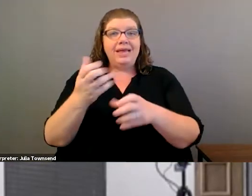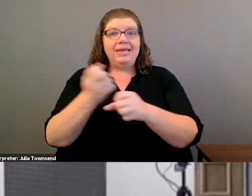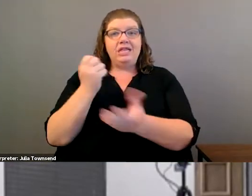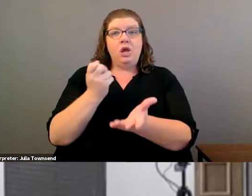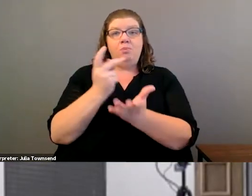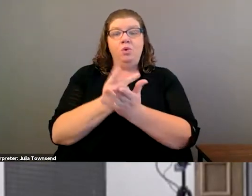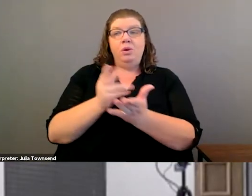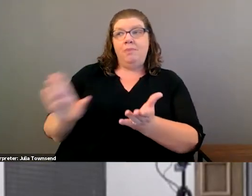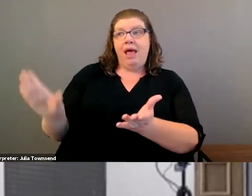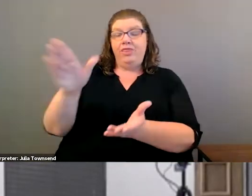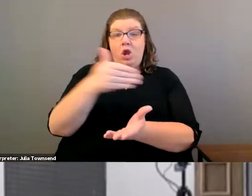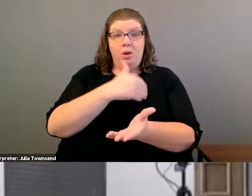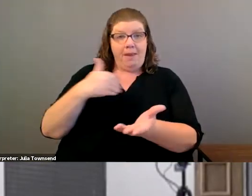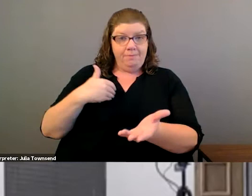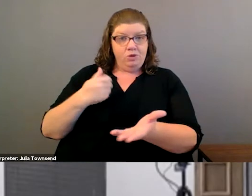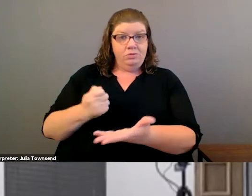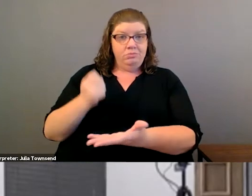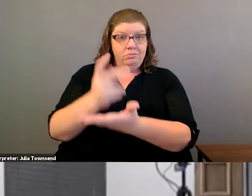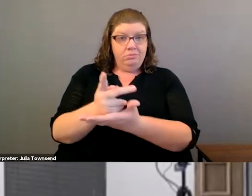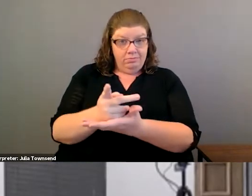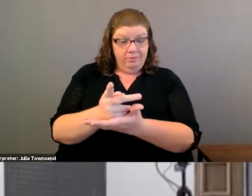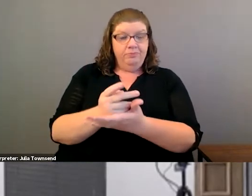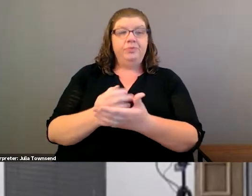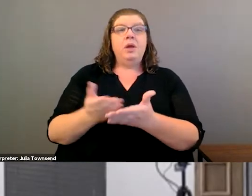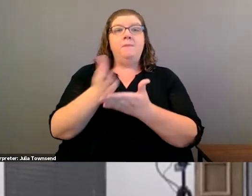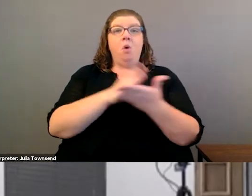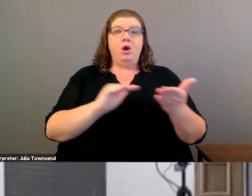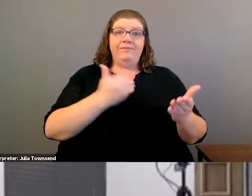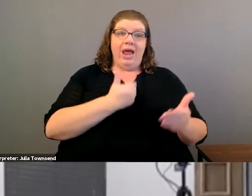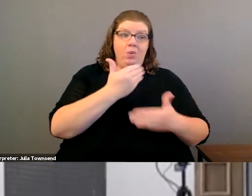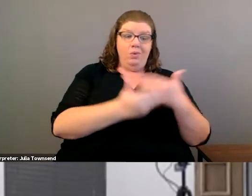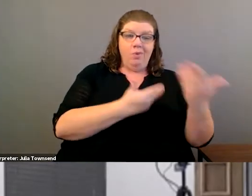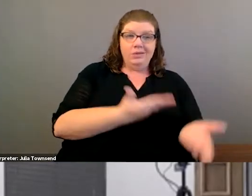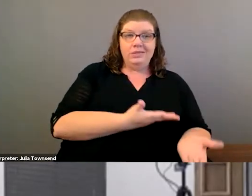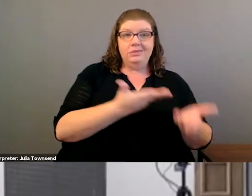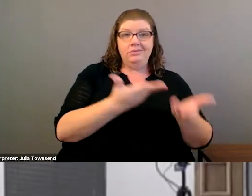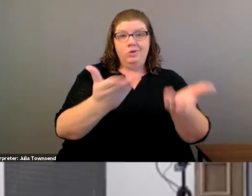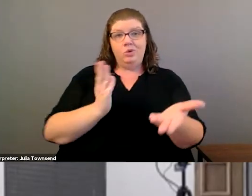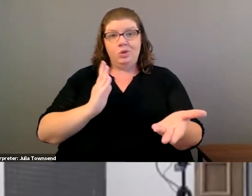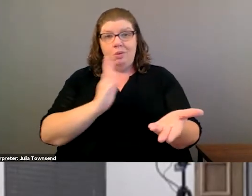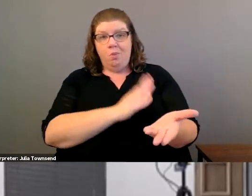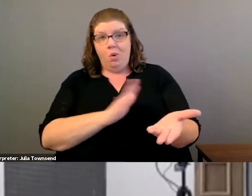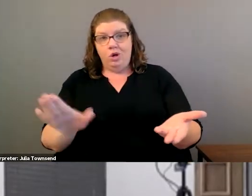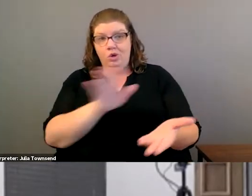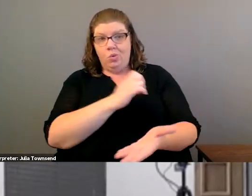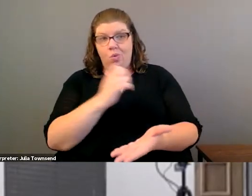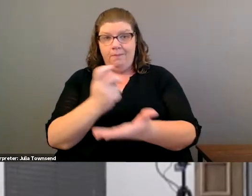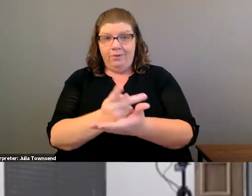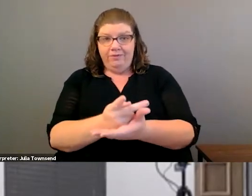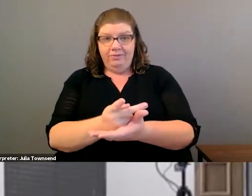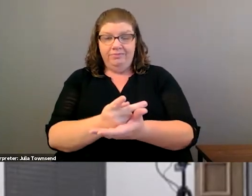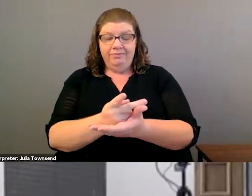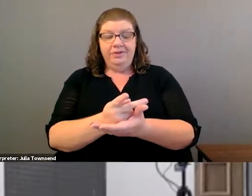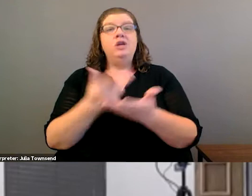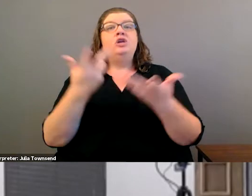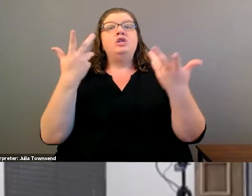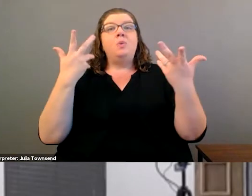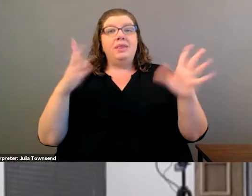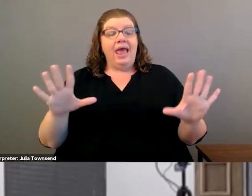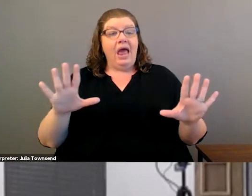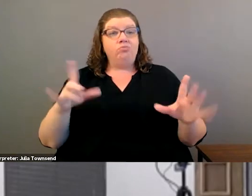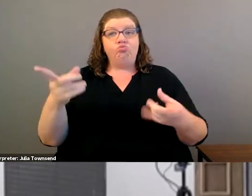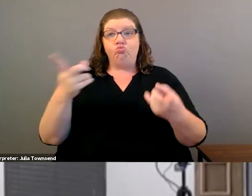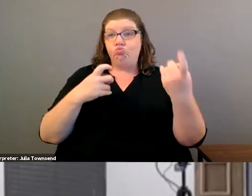their membership. Part of our process is bringing it before the board and getting board approval on it. So with that, I'm happy to answer